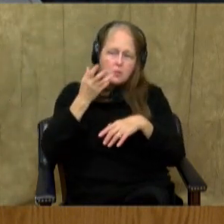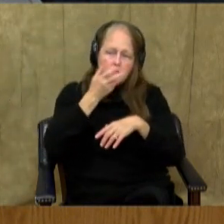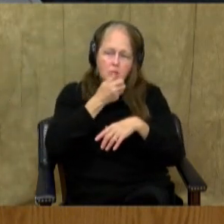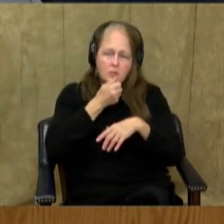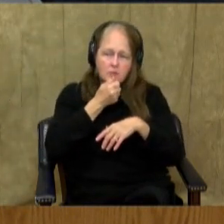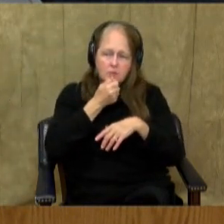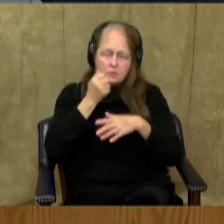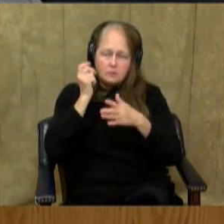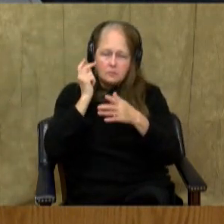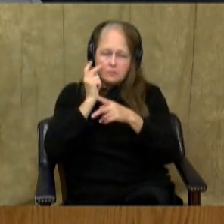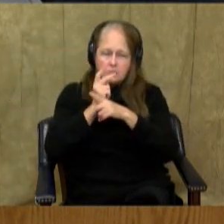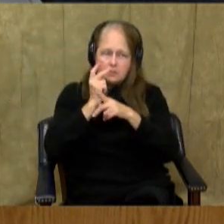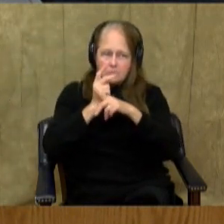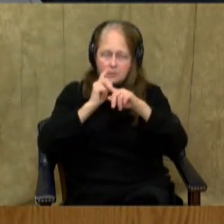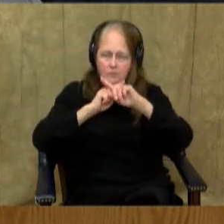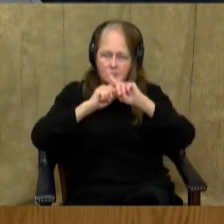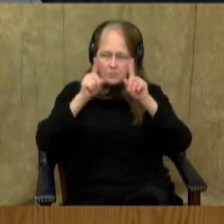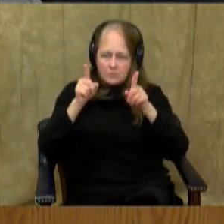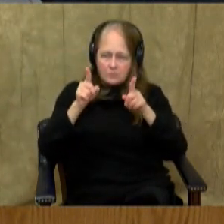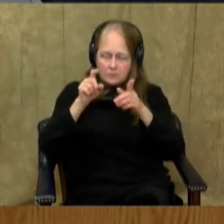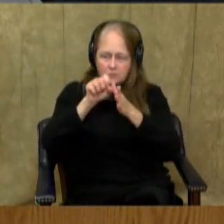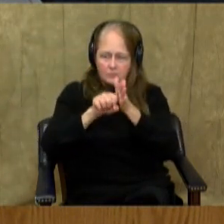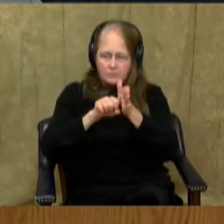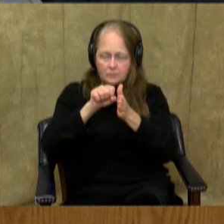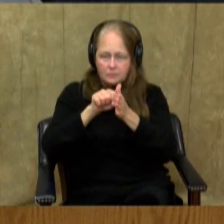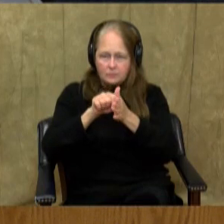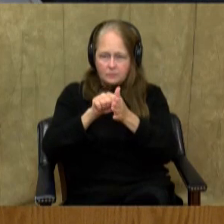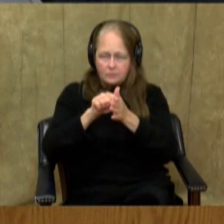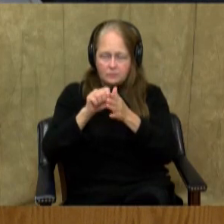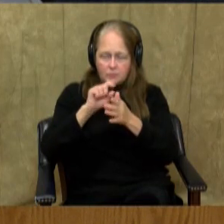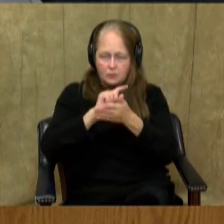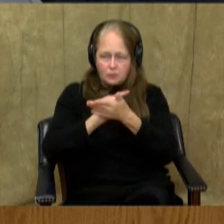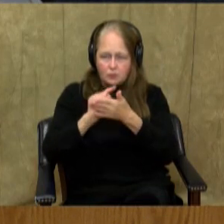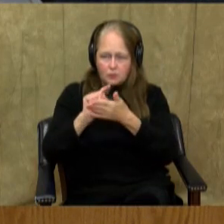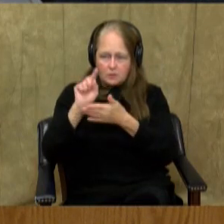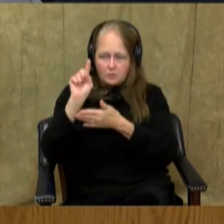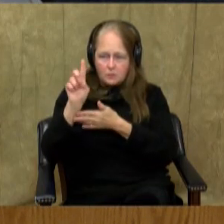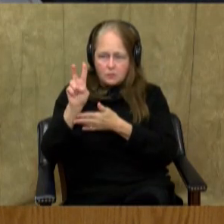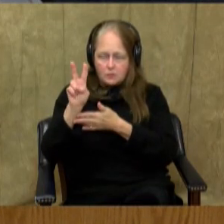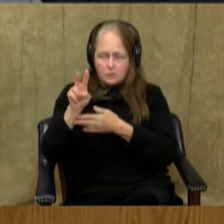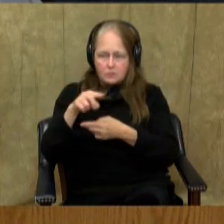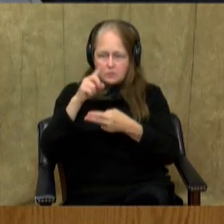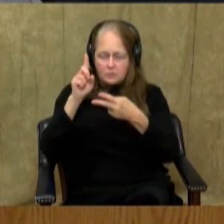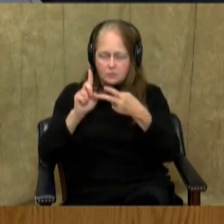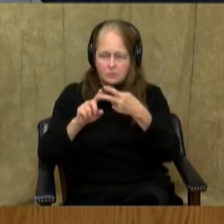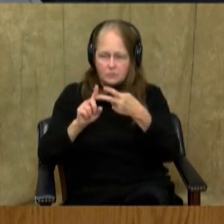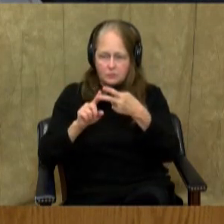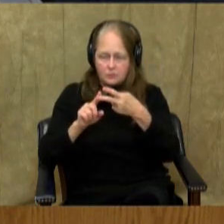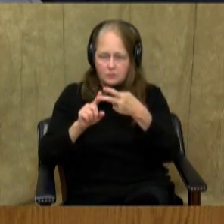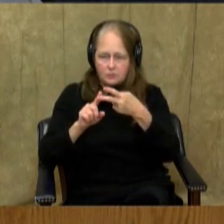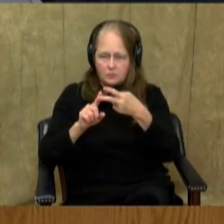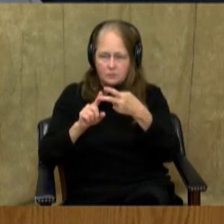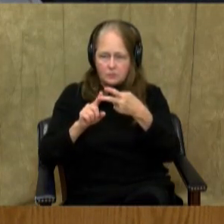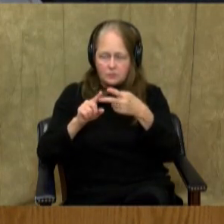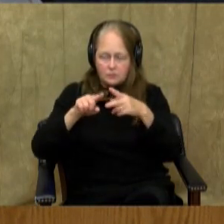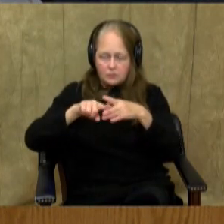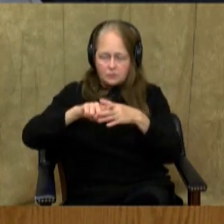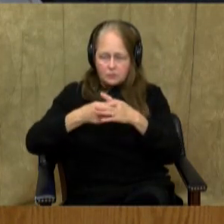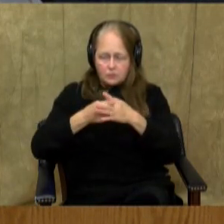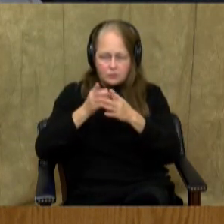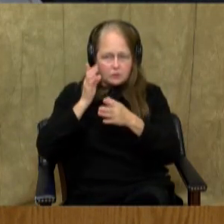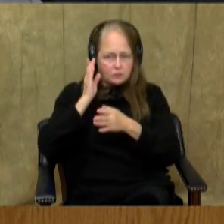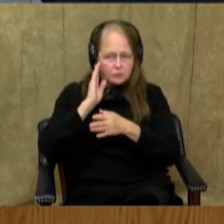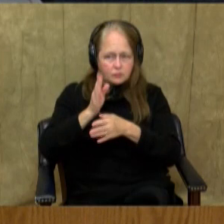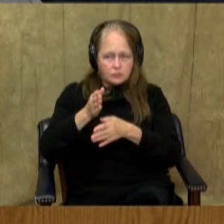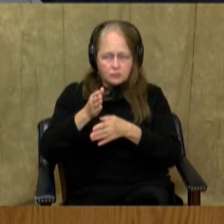differently and causes the different seasons. So that was the big idea from week 1. Then week 2, we kind of just went